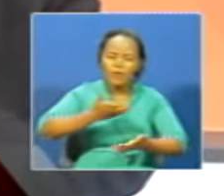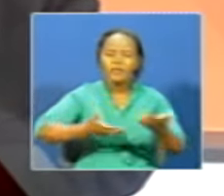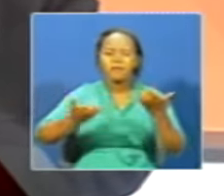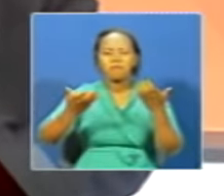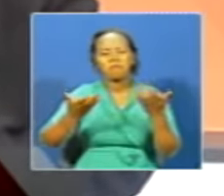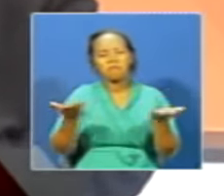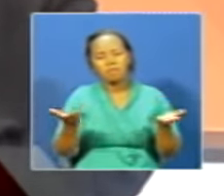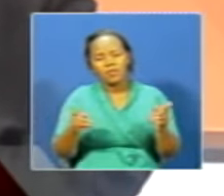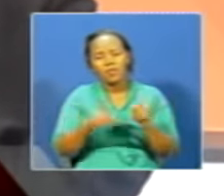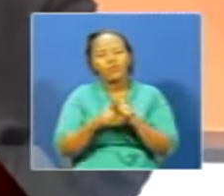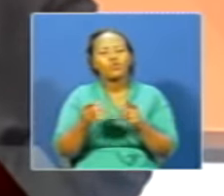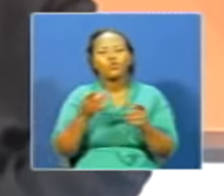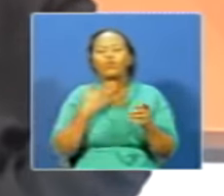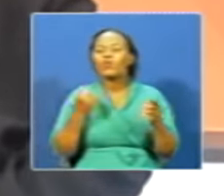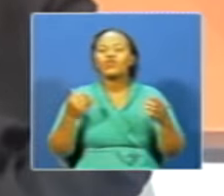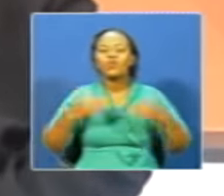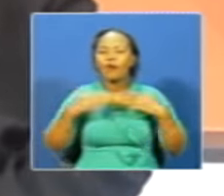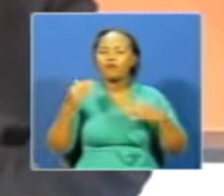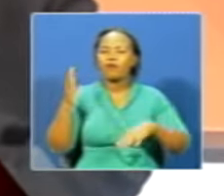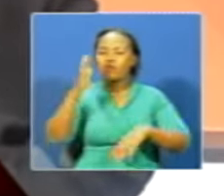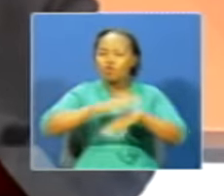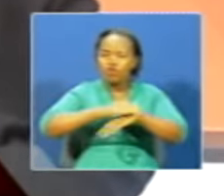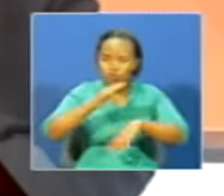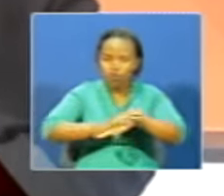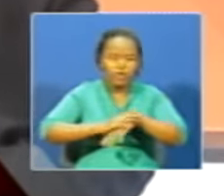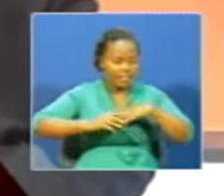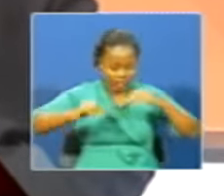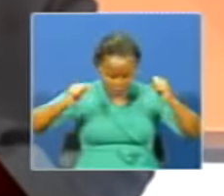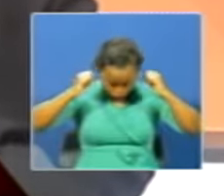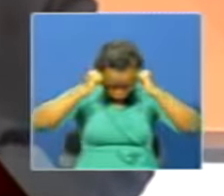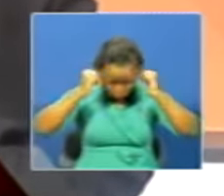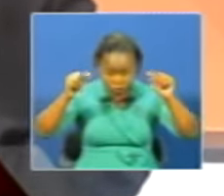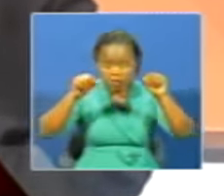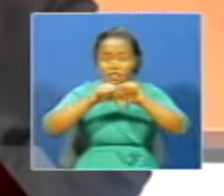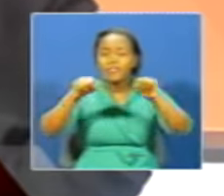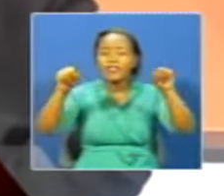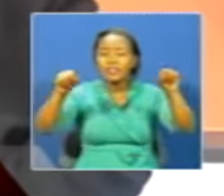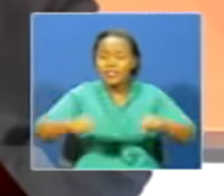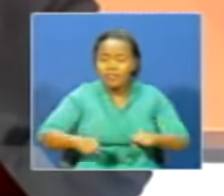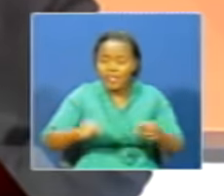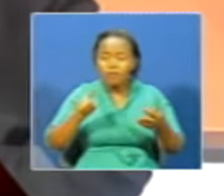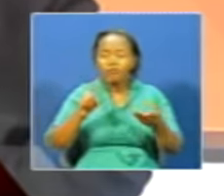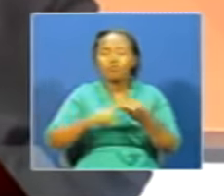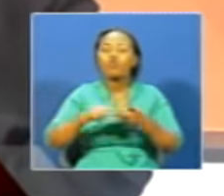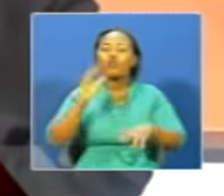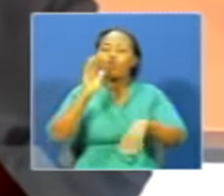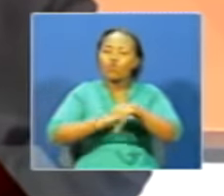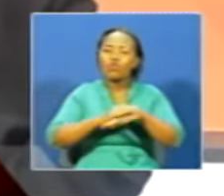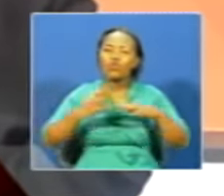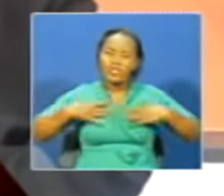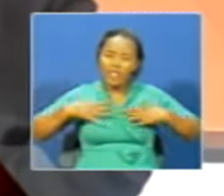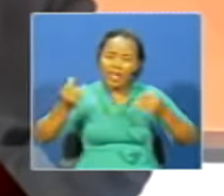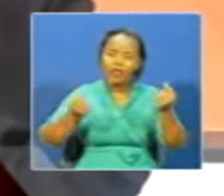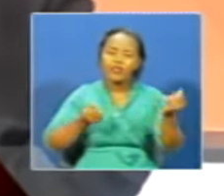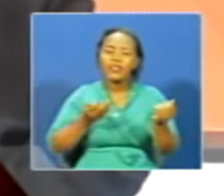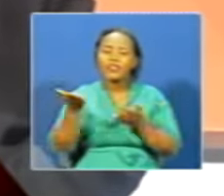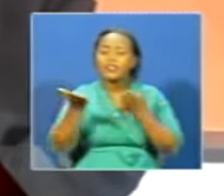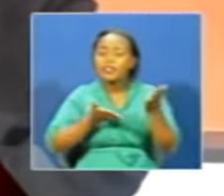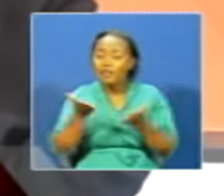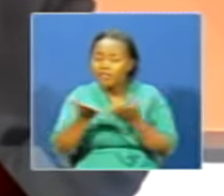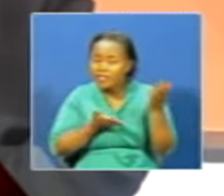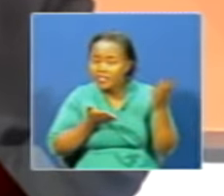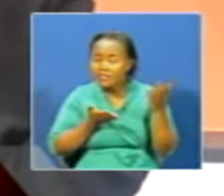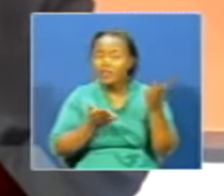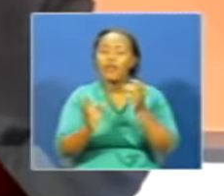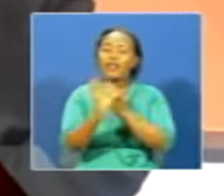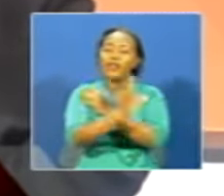a very responsive educational system, good health services, a country that has the rule of law